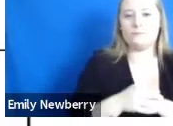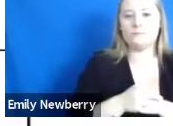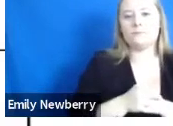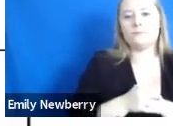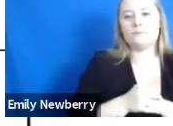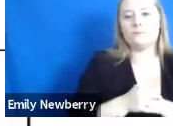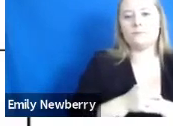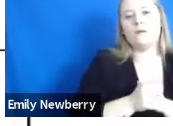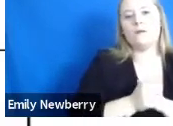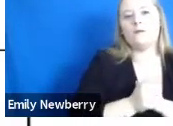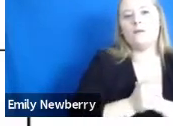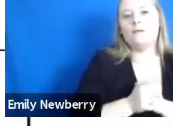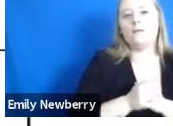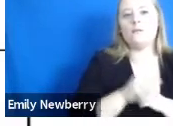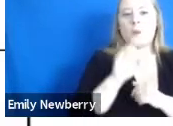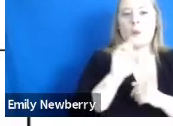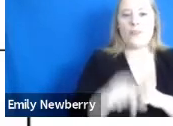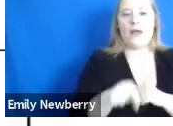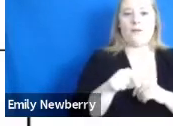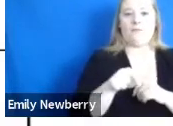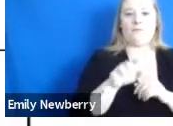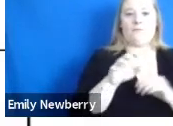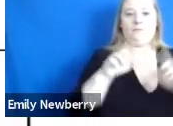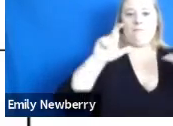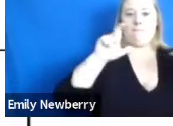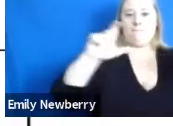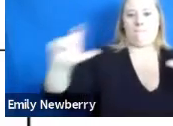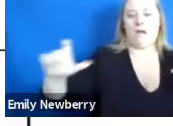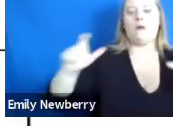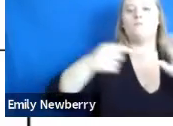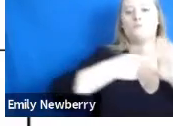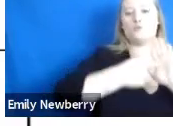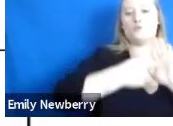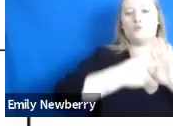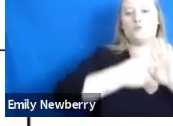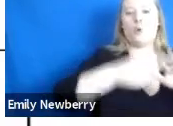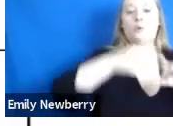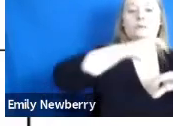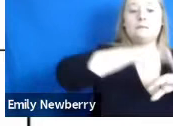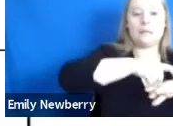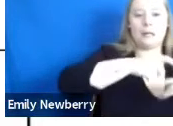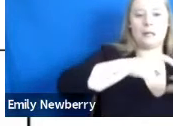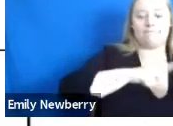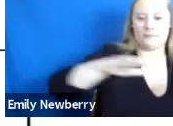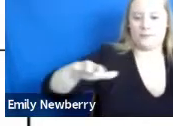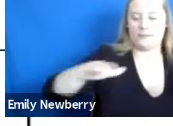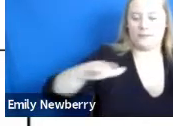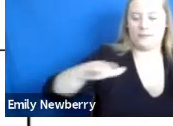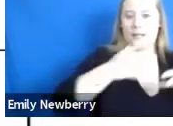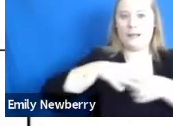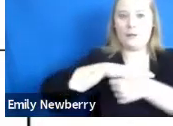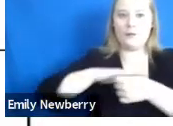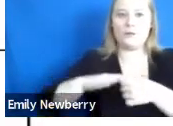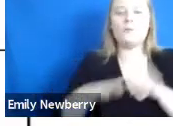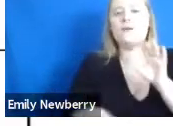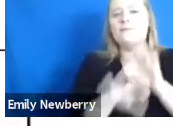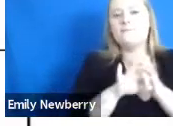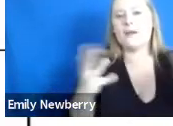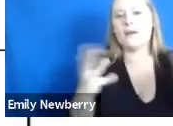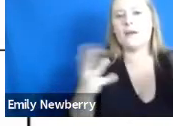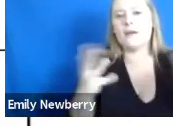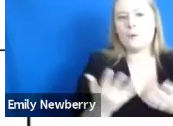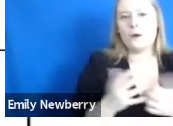That was the spatial variability maps, but looking the temporal changes, what we found for chromium, there was